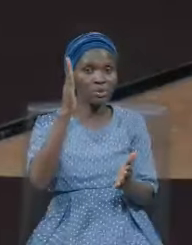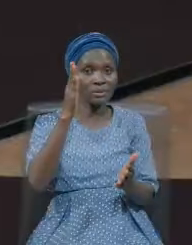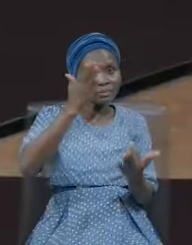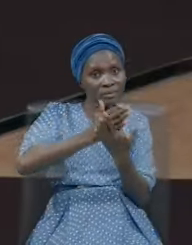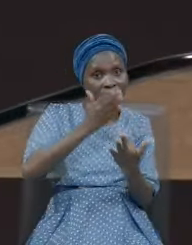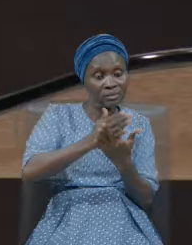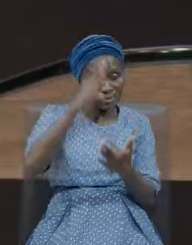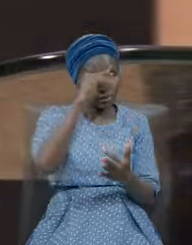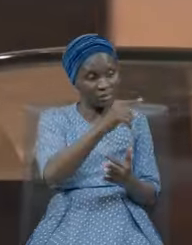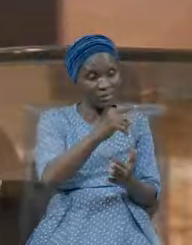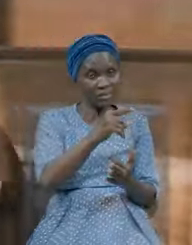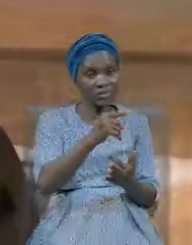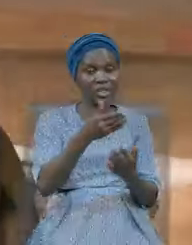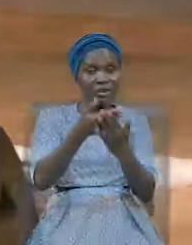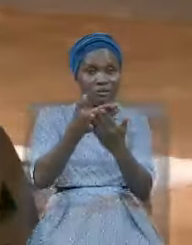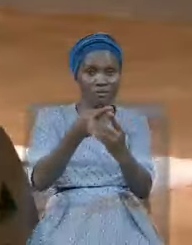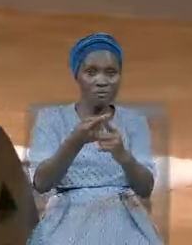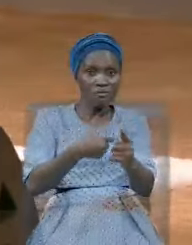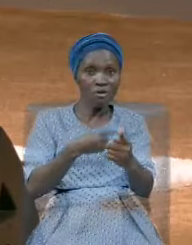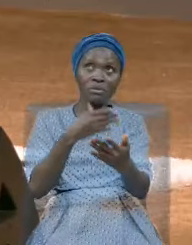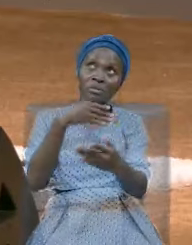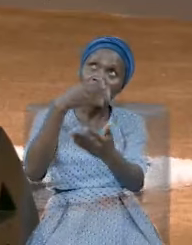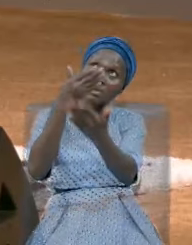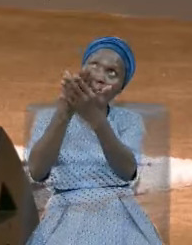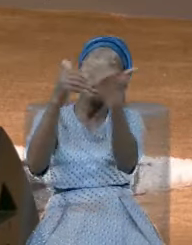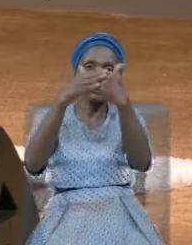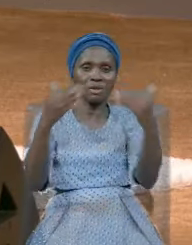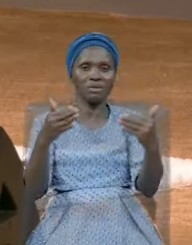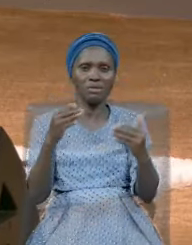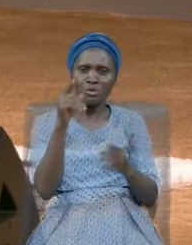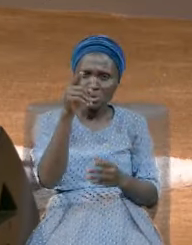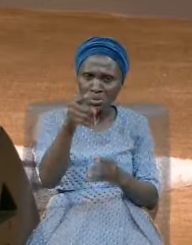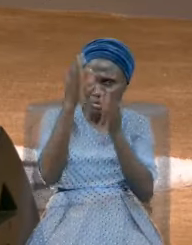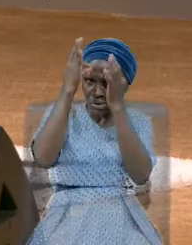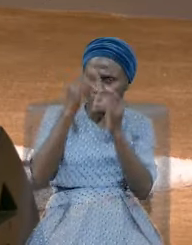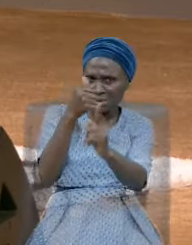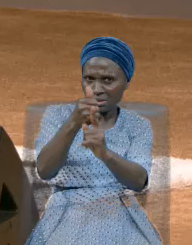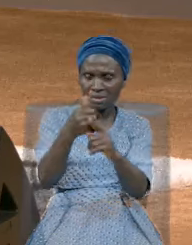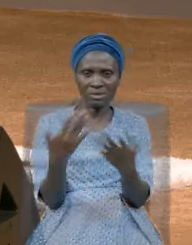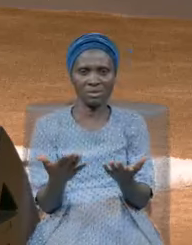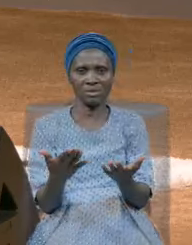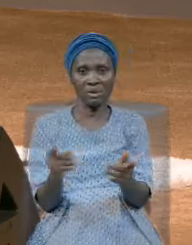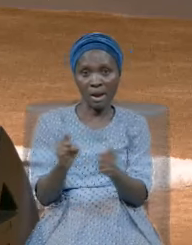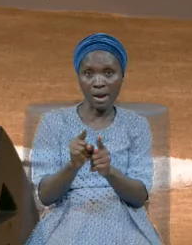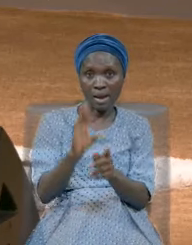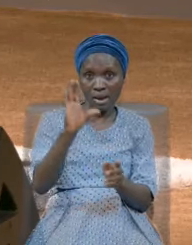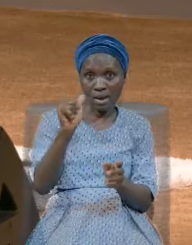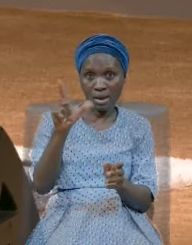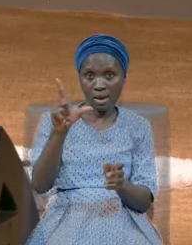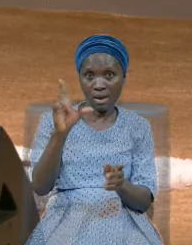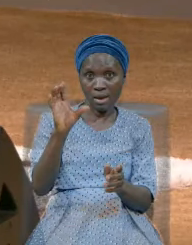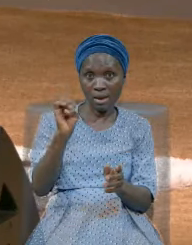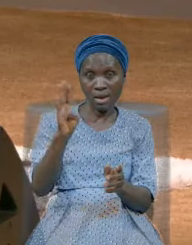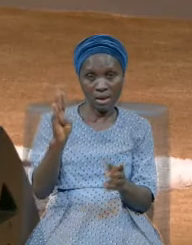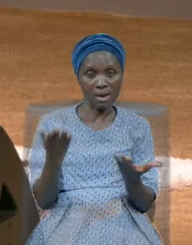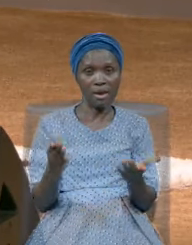getting to the land of promise, you have to make up your mind yourself, like a Caleb,